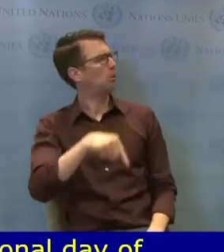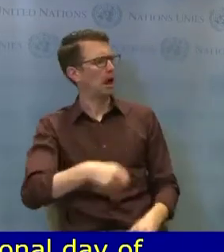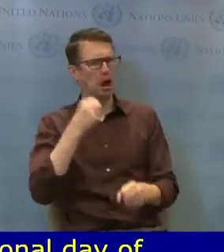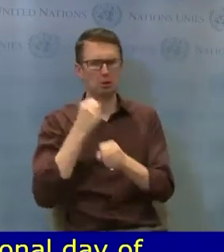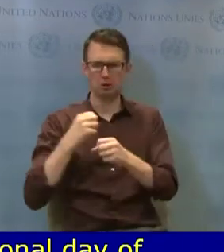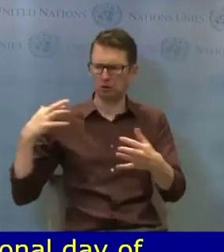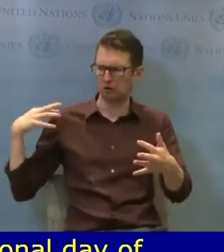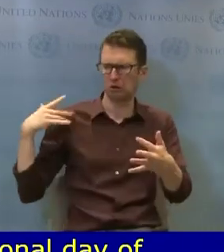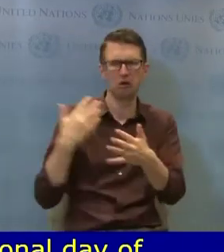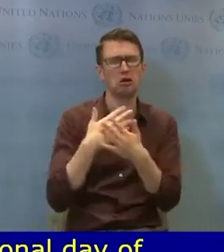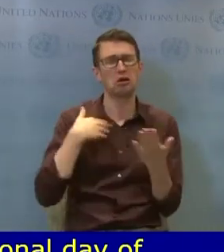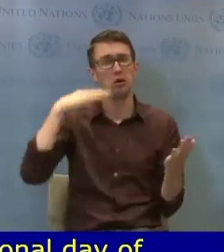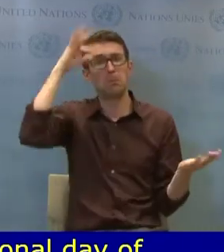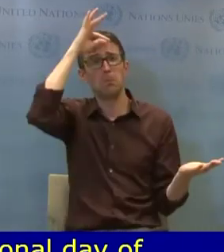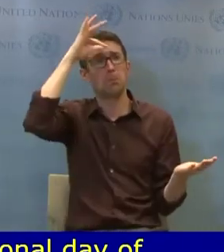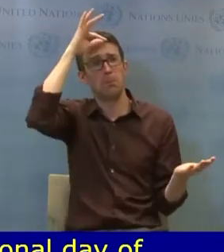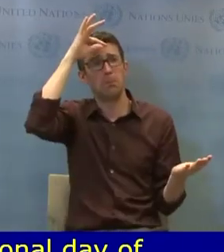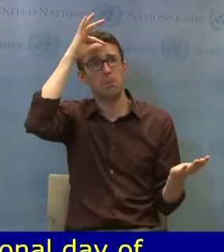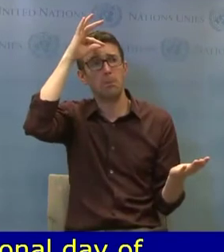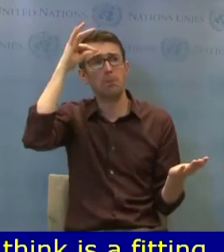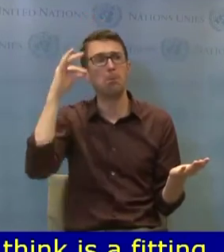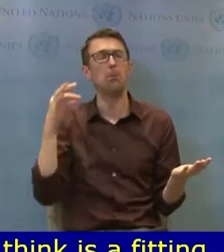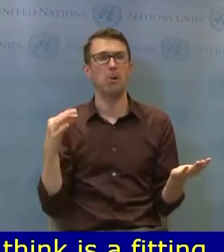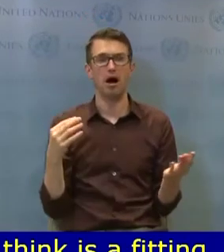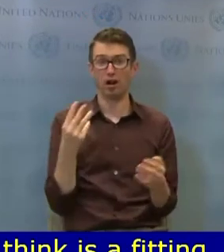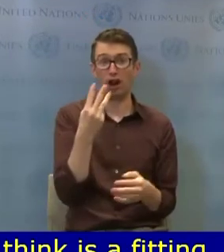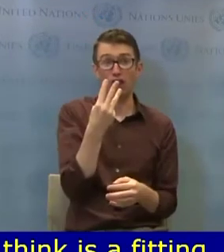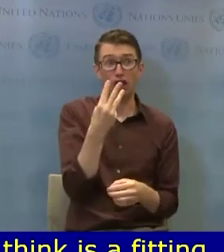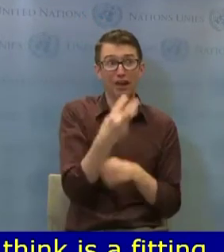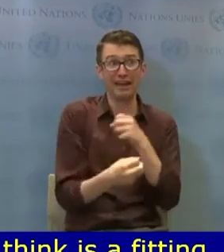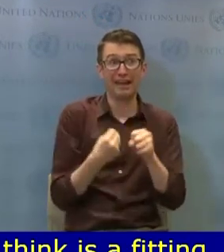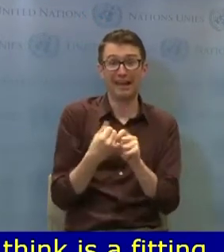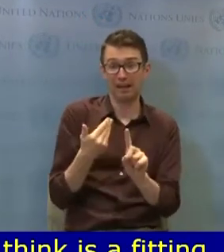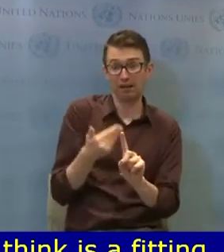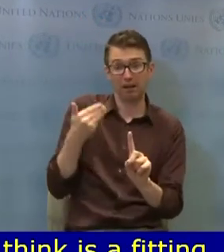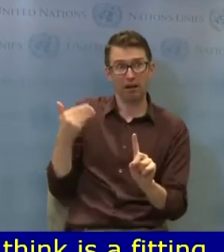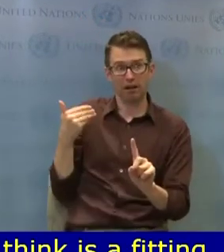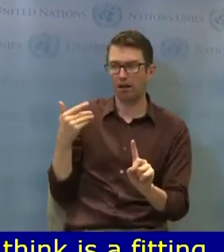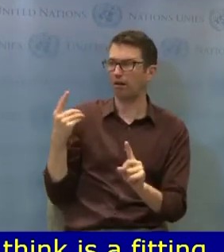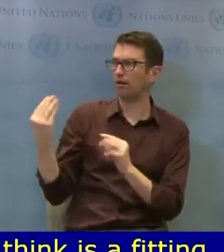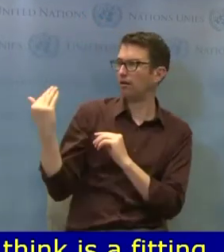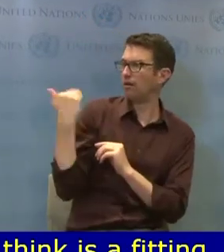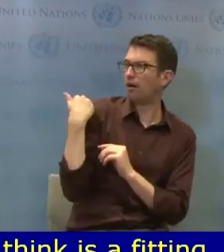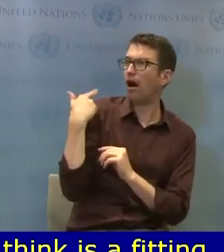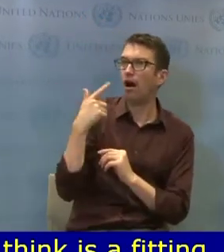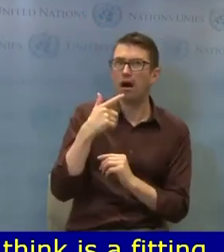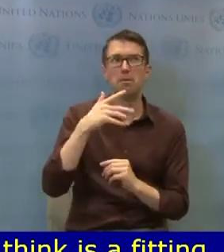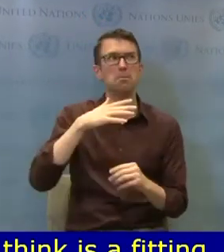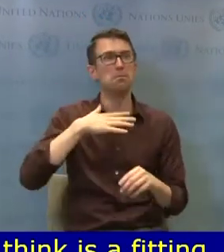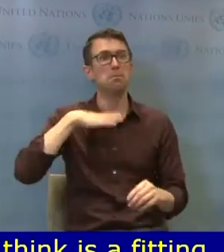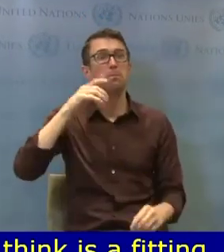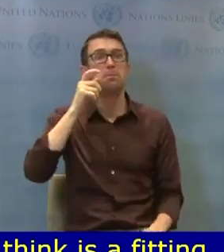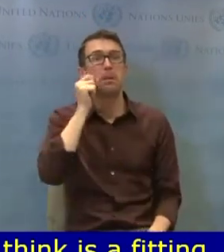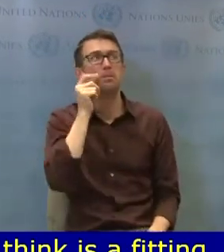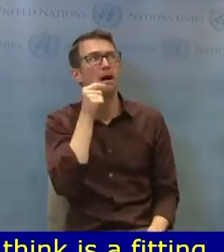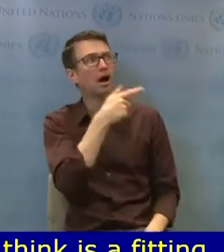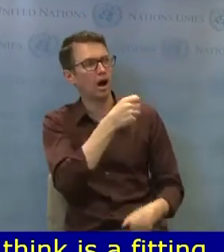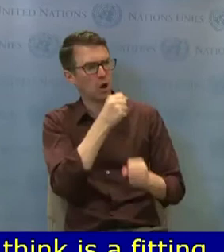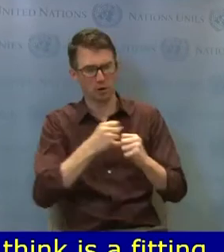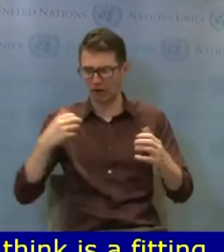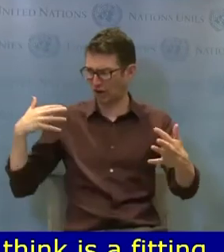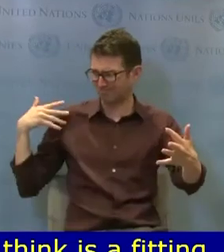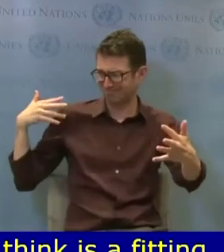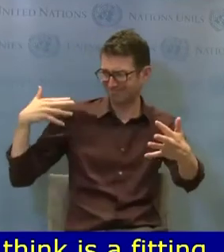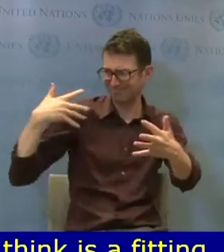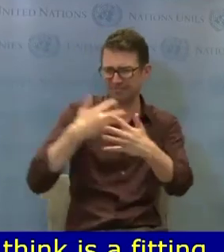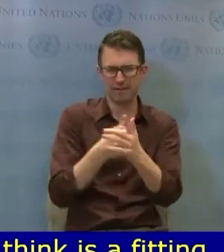of my father's career and his contributions to disability rights in the UN. She provided me with a precious piece of the puzzle of my